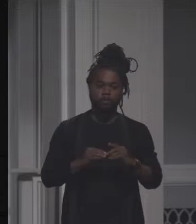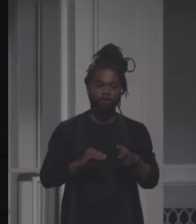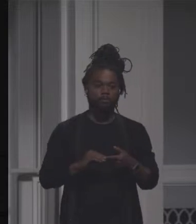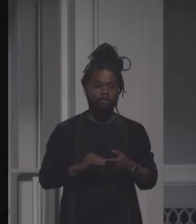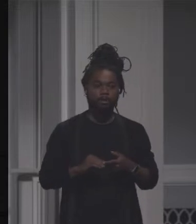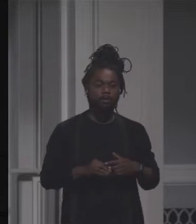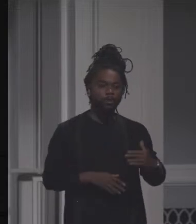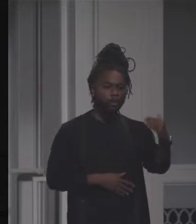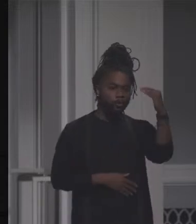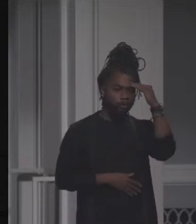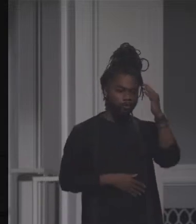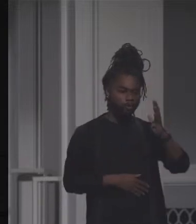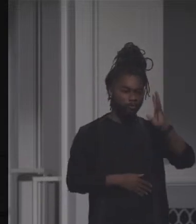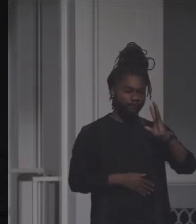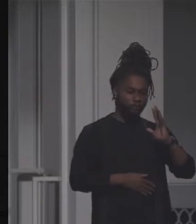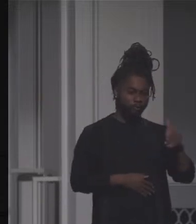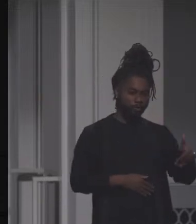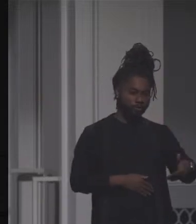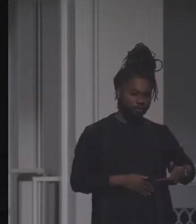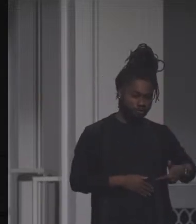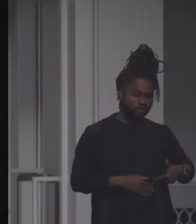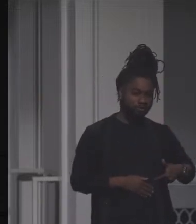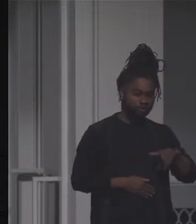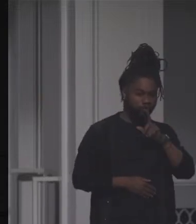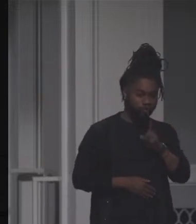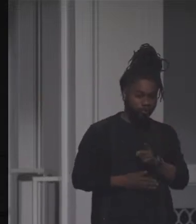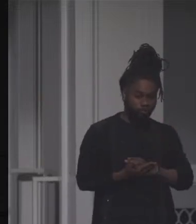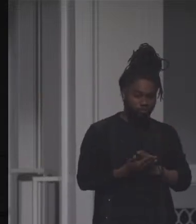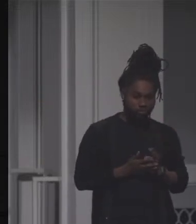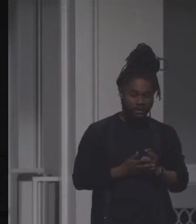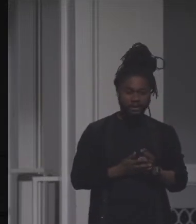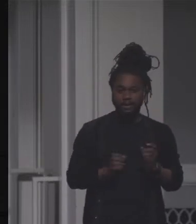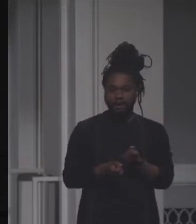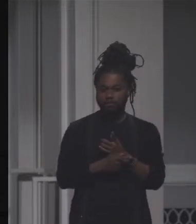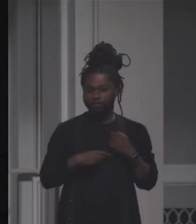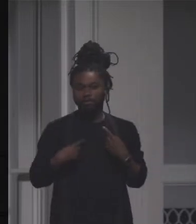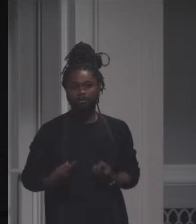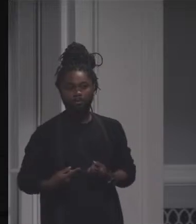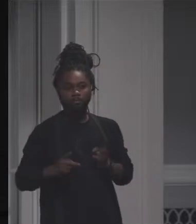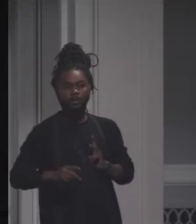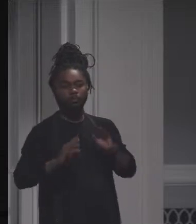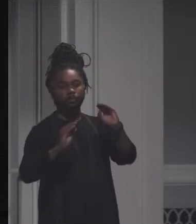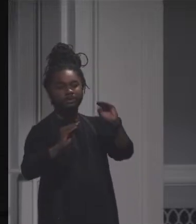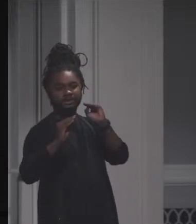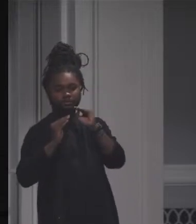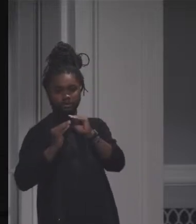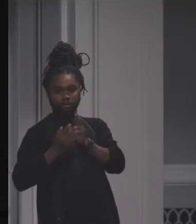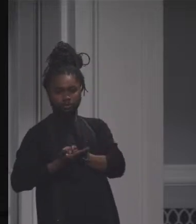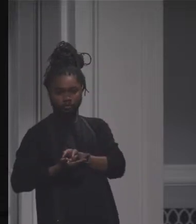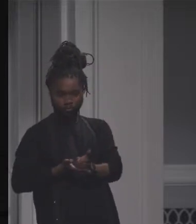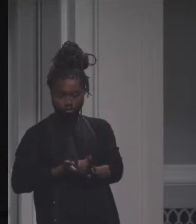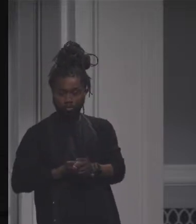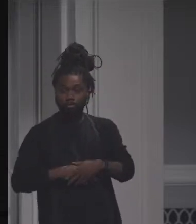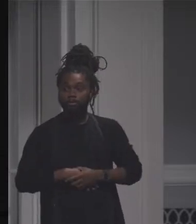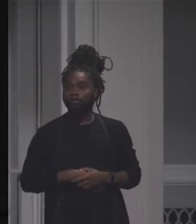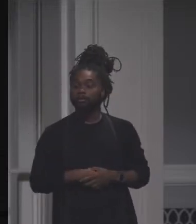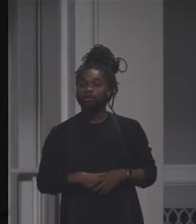knew viscerally to be true and what I'd been told was true. And just another reminder that